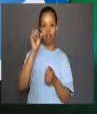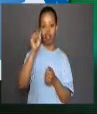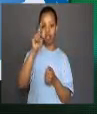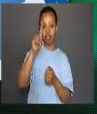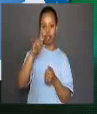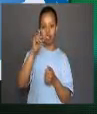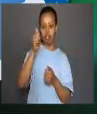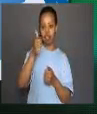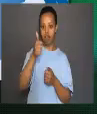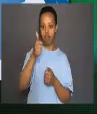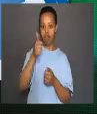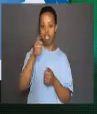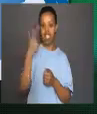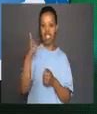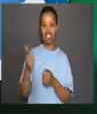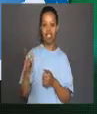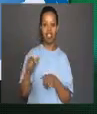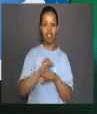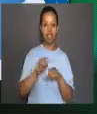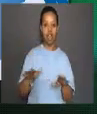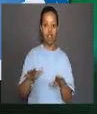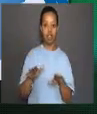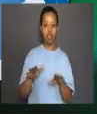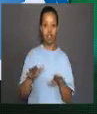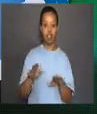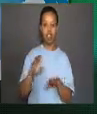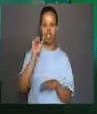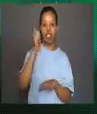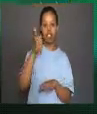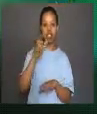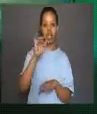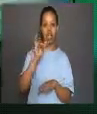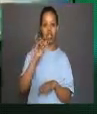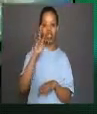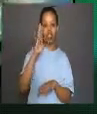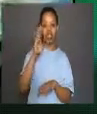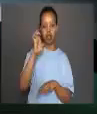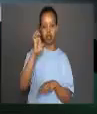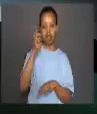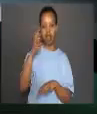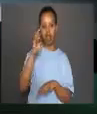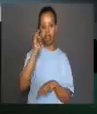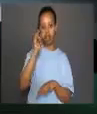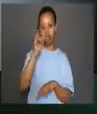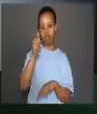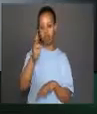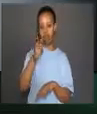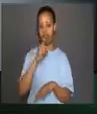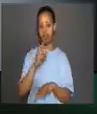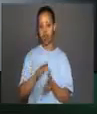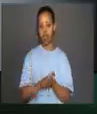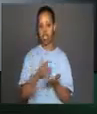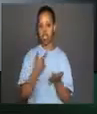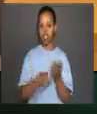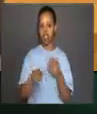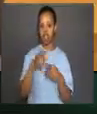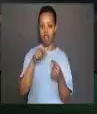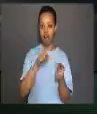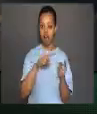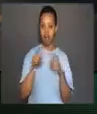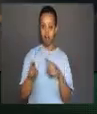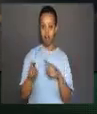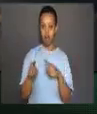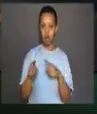Greenland, Scandinavia, and Siberia. The Arctic tundra